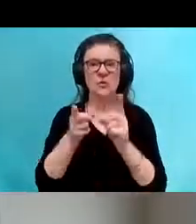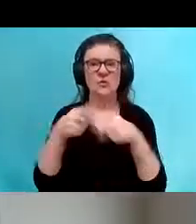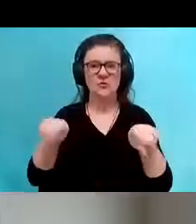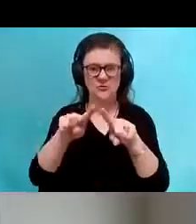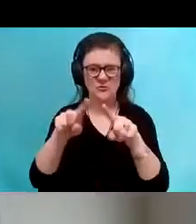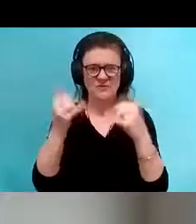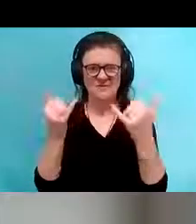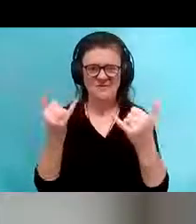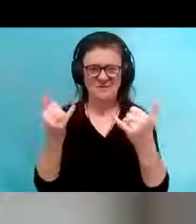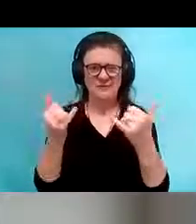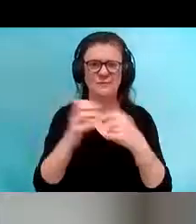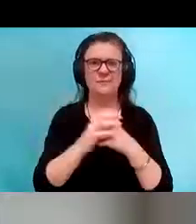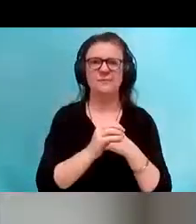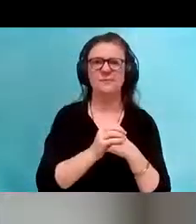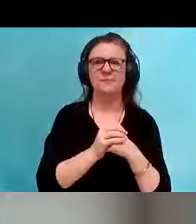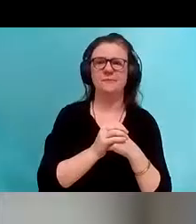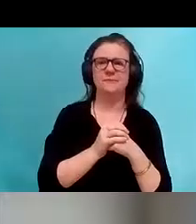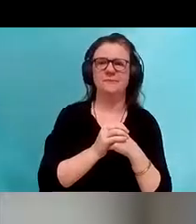all.